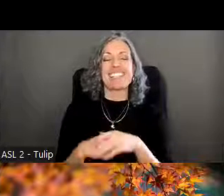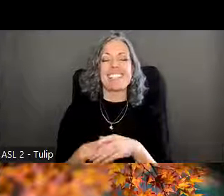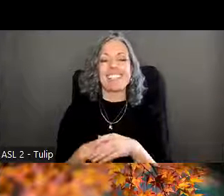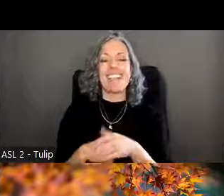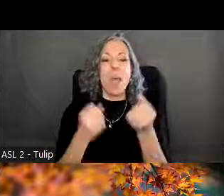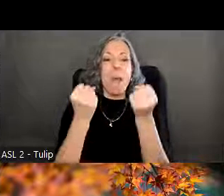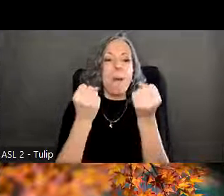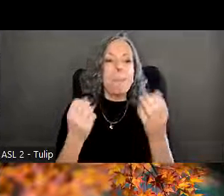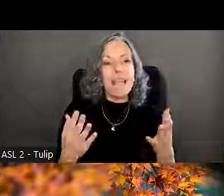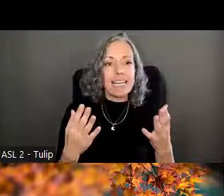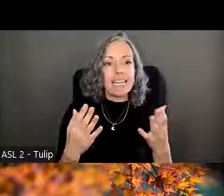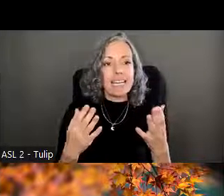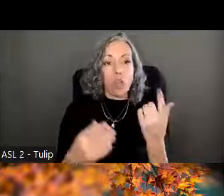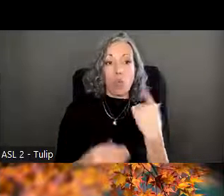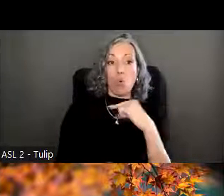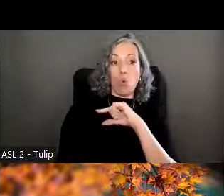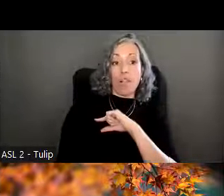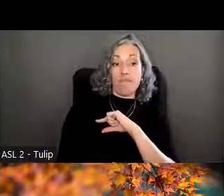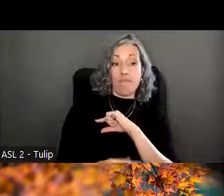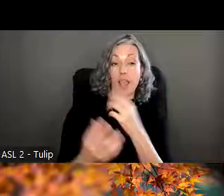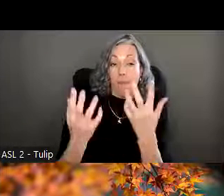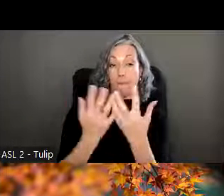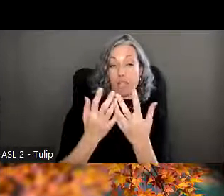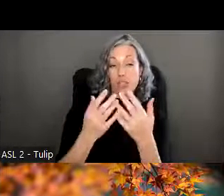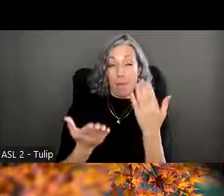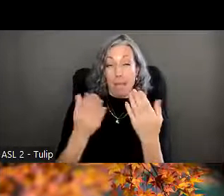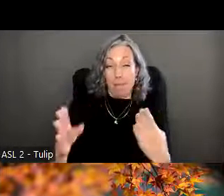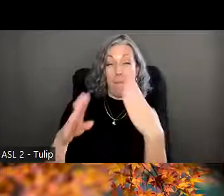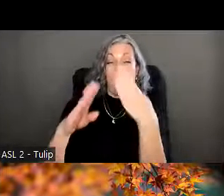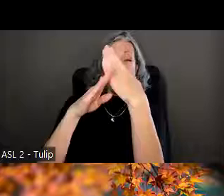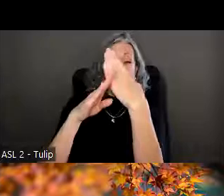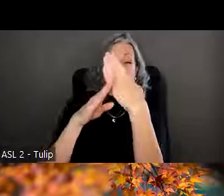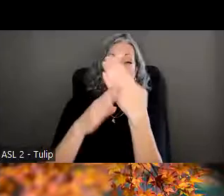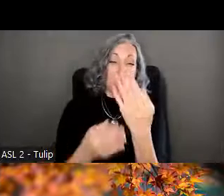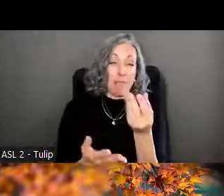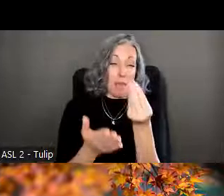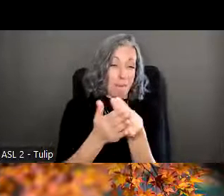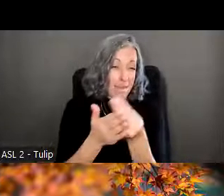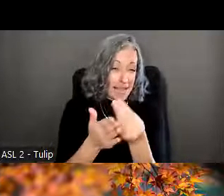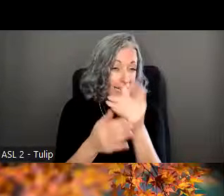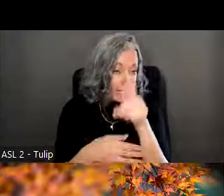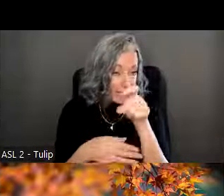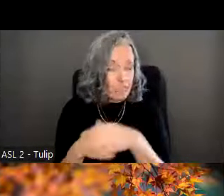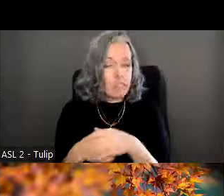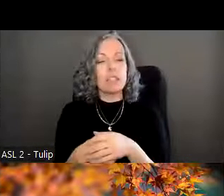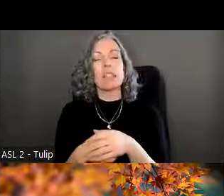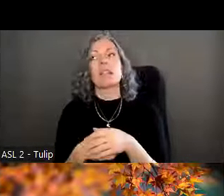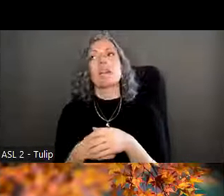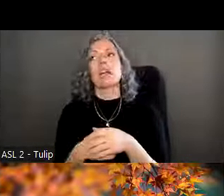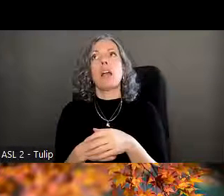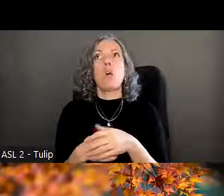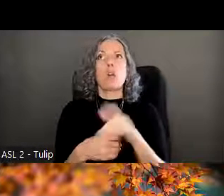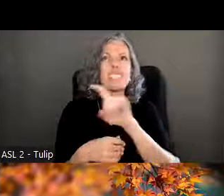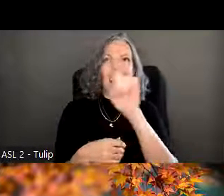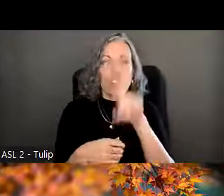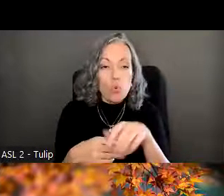the eligibility criteria may create barriers. They may be based on income needs. They may be based on